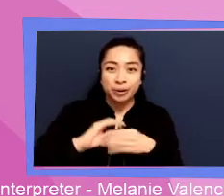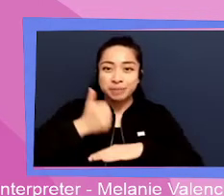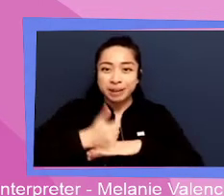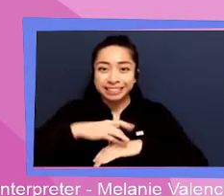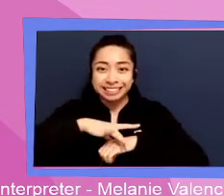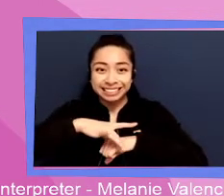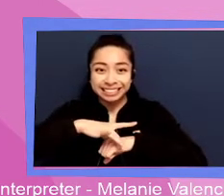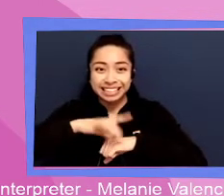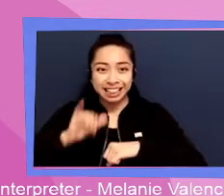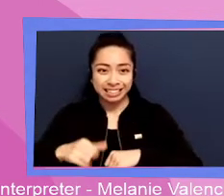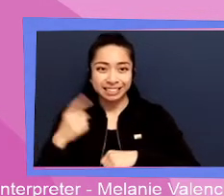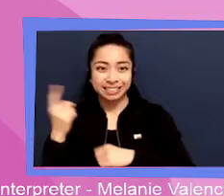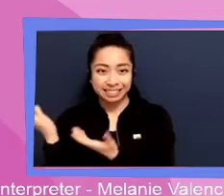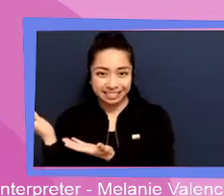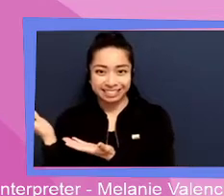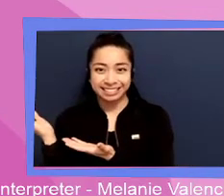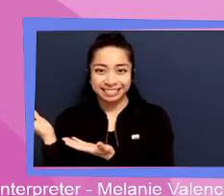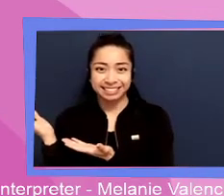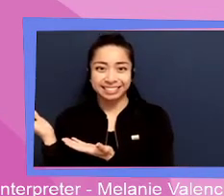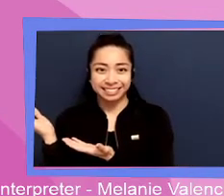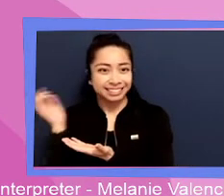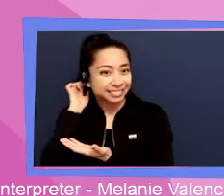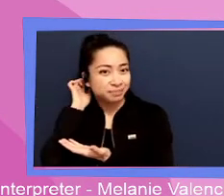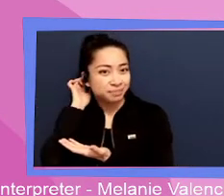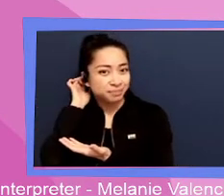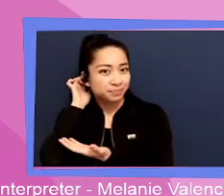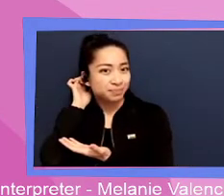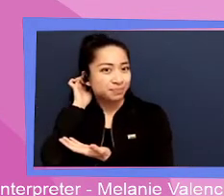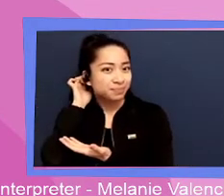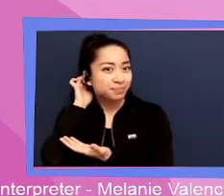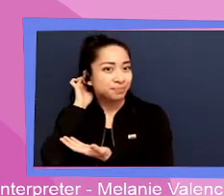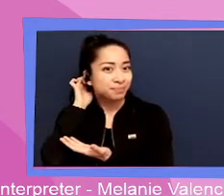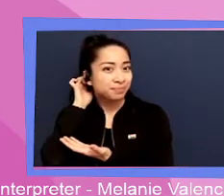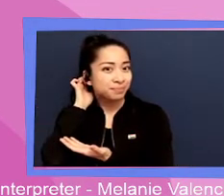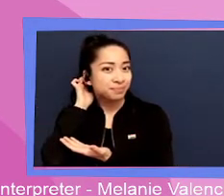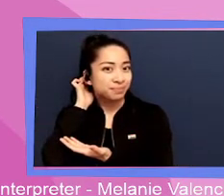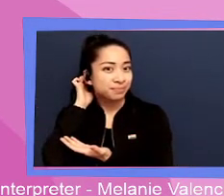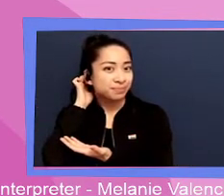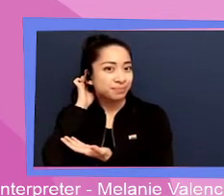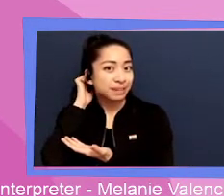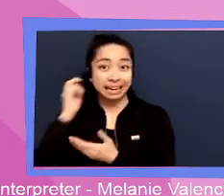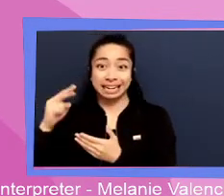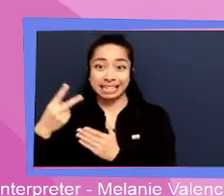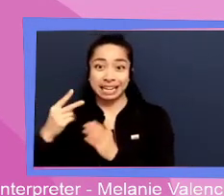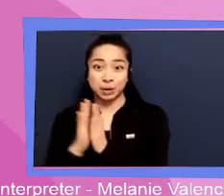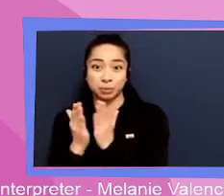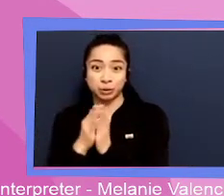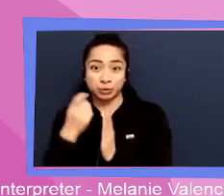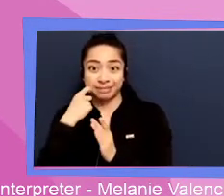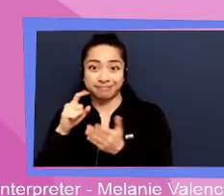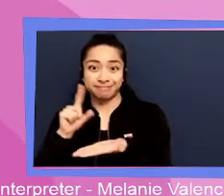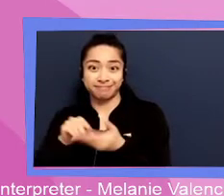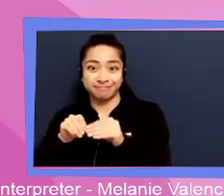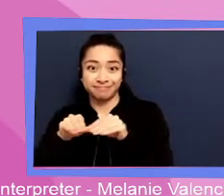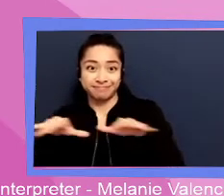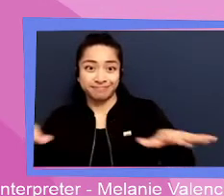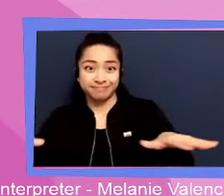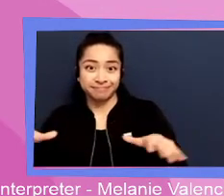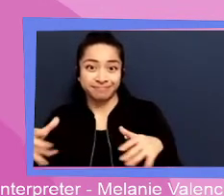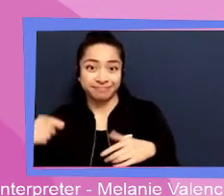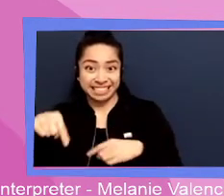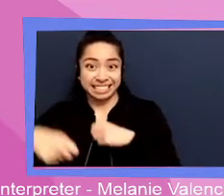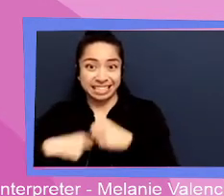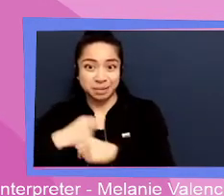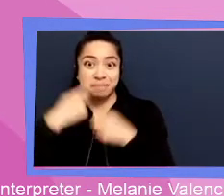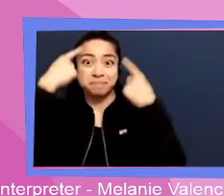Aristotle and Dante Discover the Secrets of the Universe is excellent. And the sequel just came out this year. Long awaited. I think we had to wait 10 years.